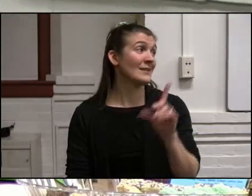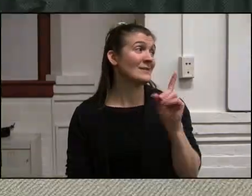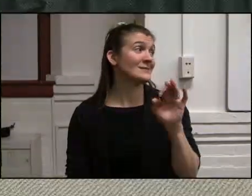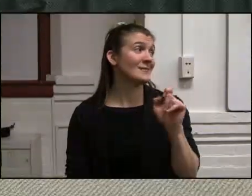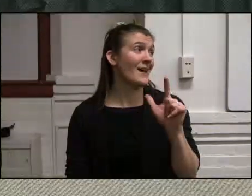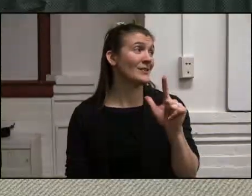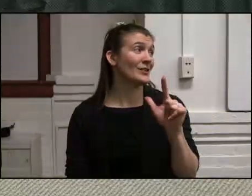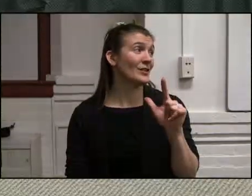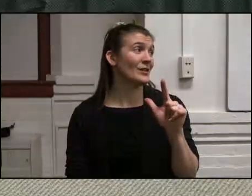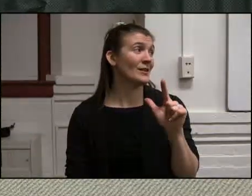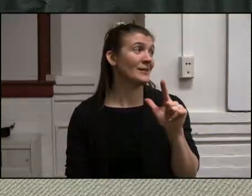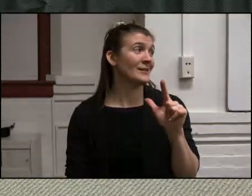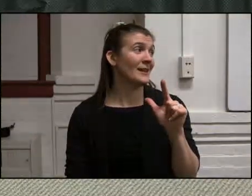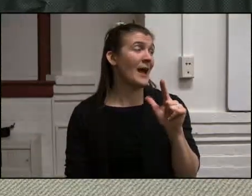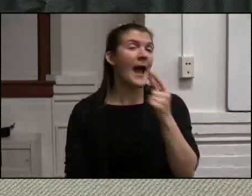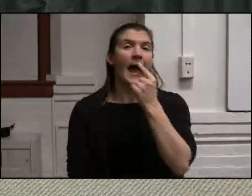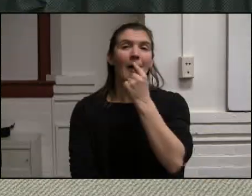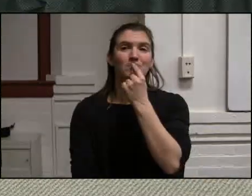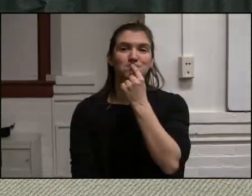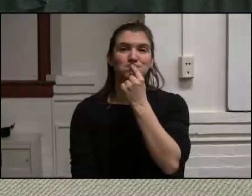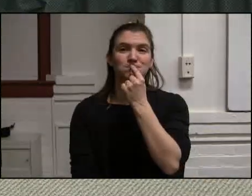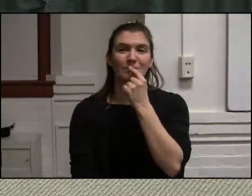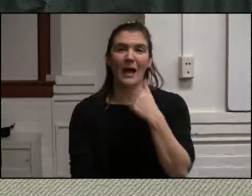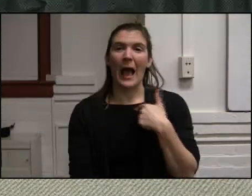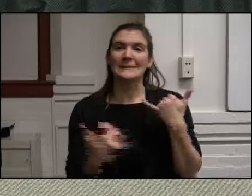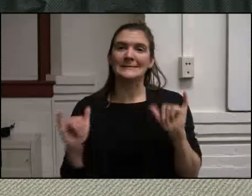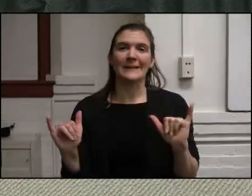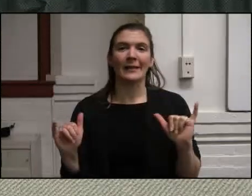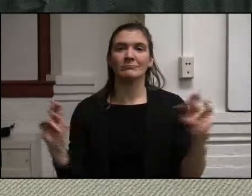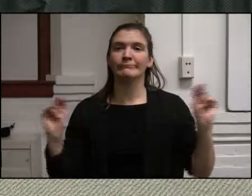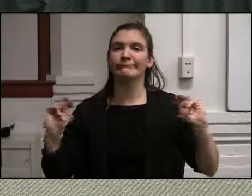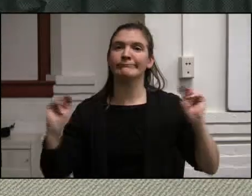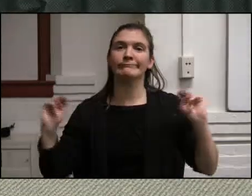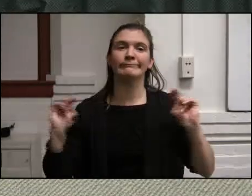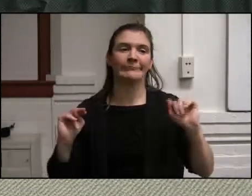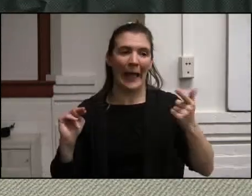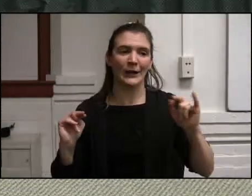Daniel? I remain fairly agnostic about this.